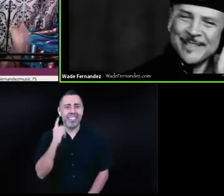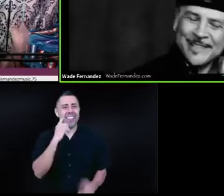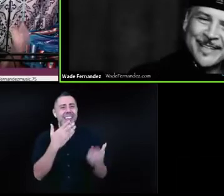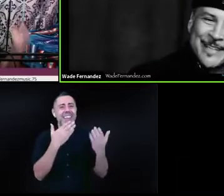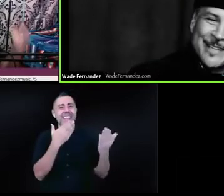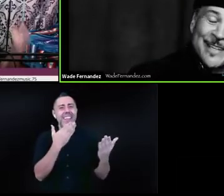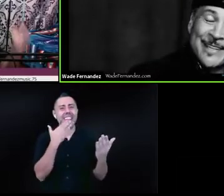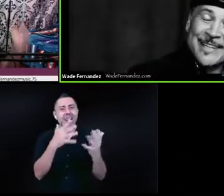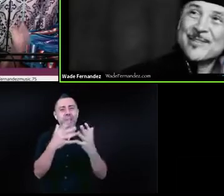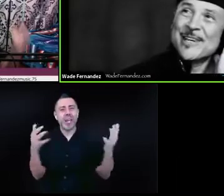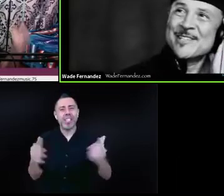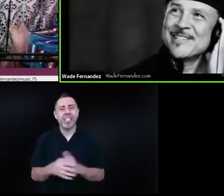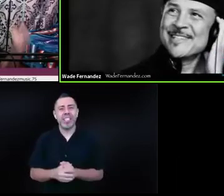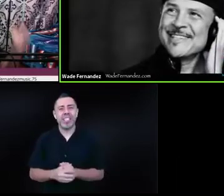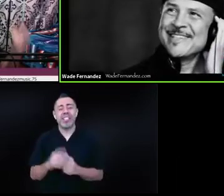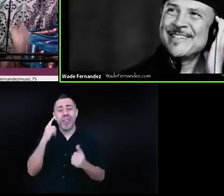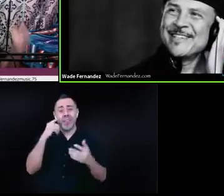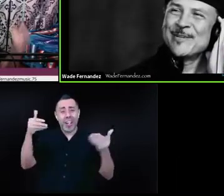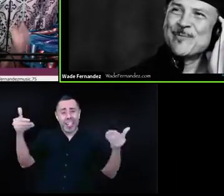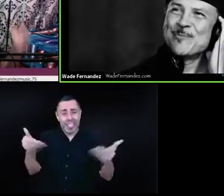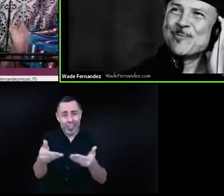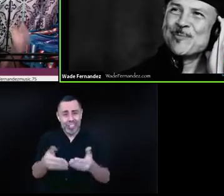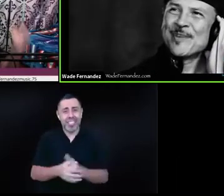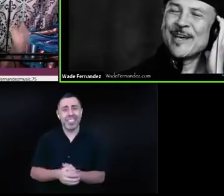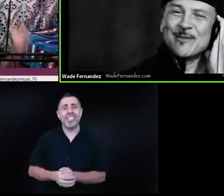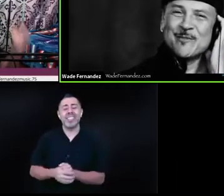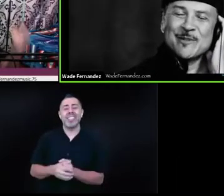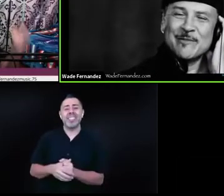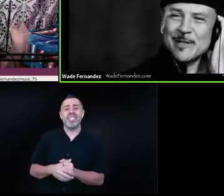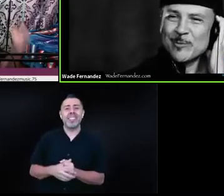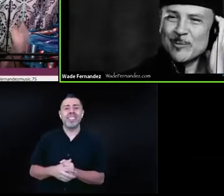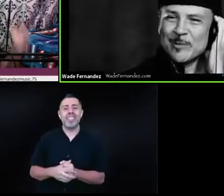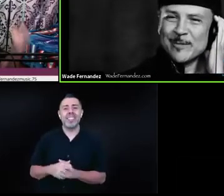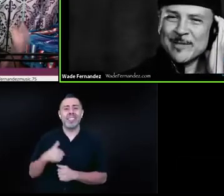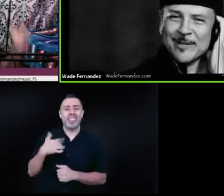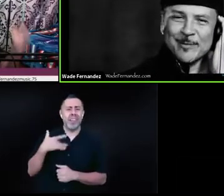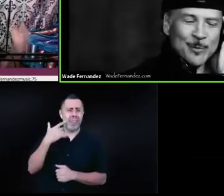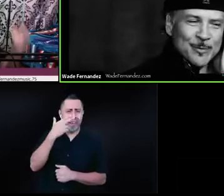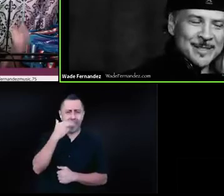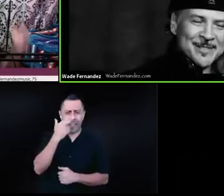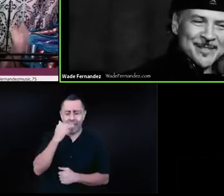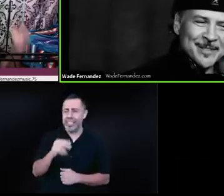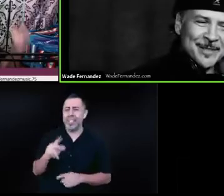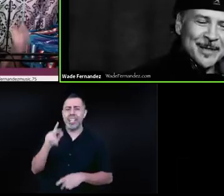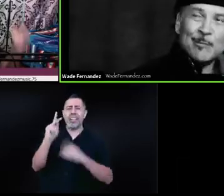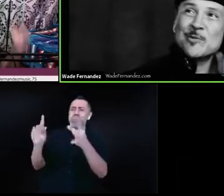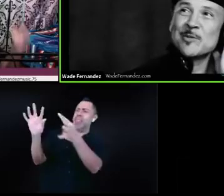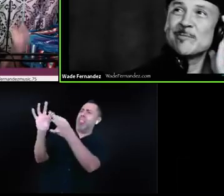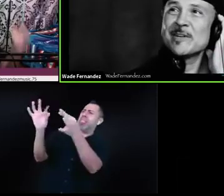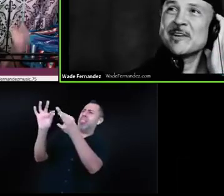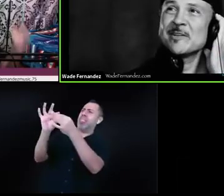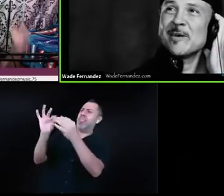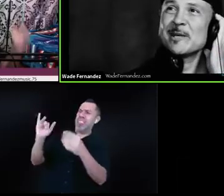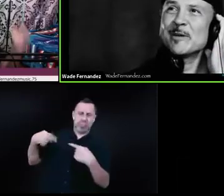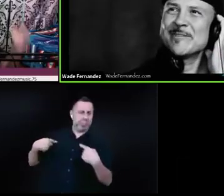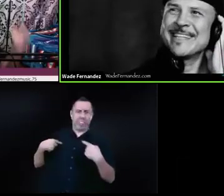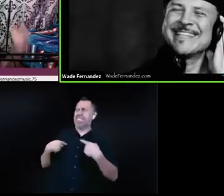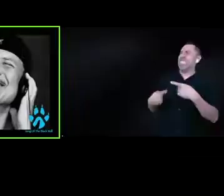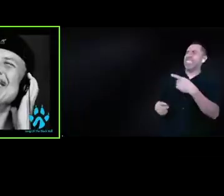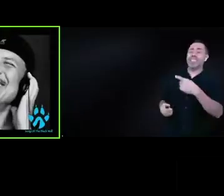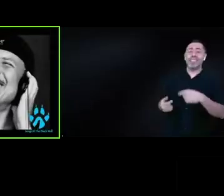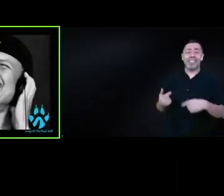Thank- introduction. I always feel funny when people talk about me because I'm used to them talking bad about